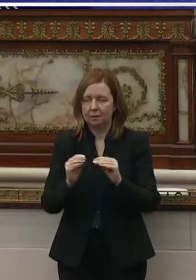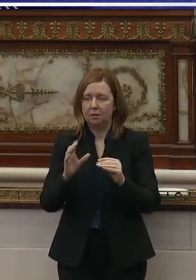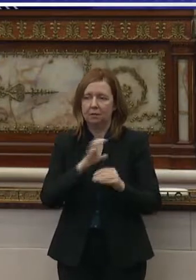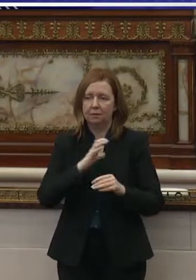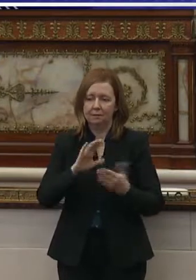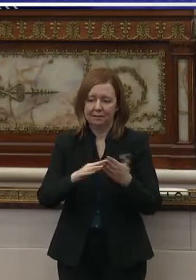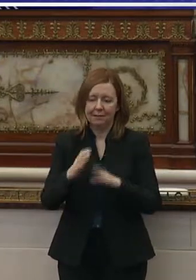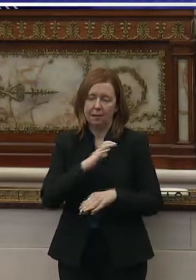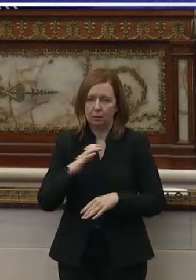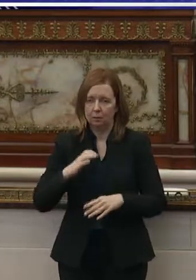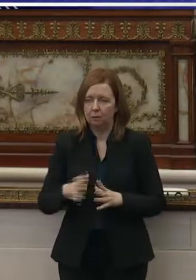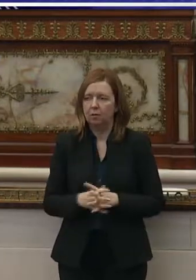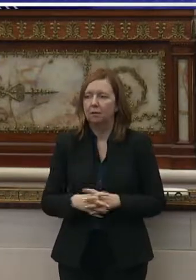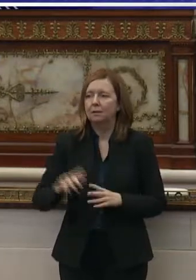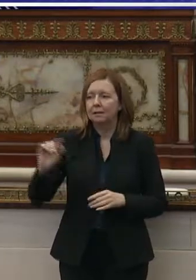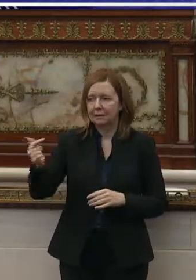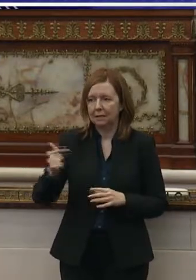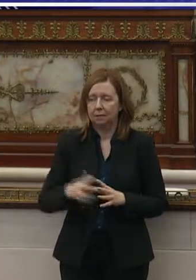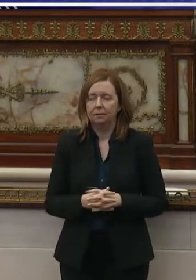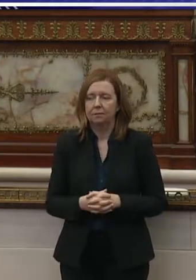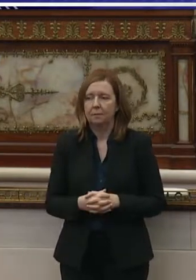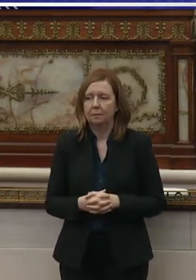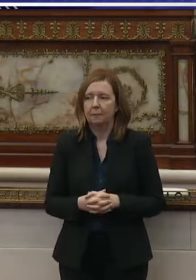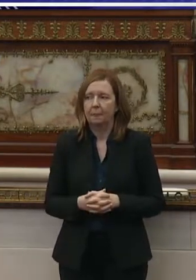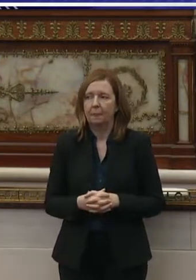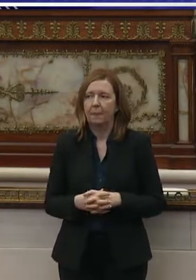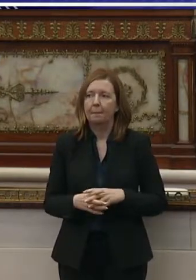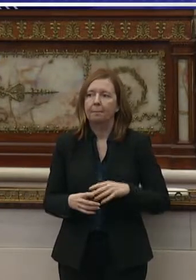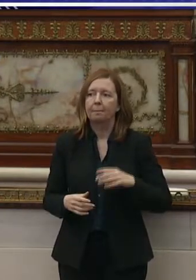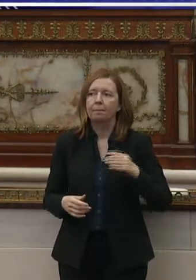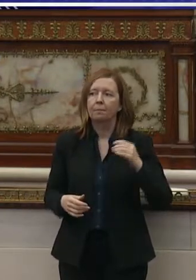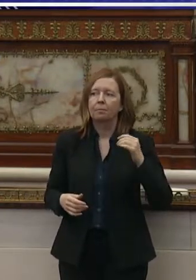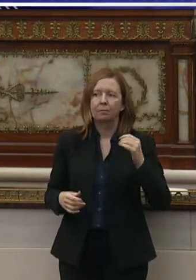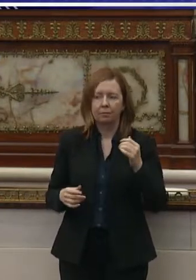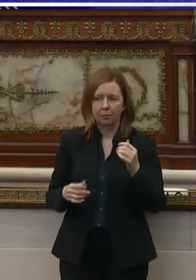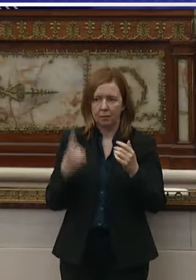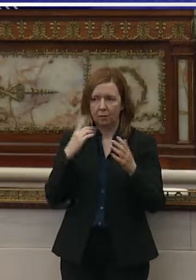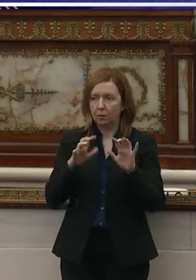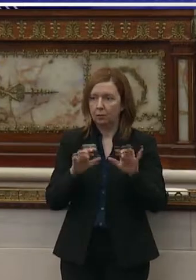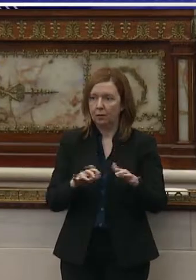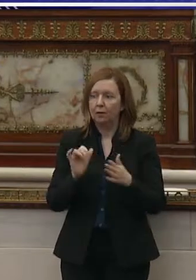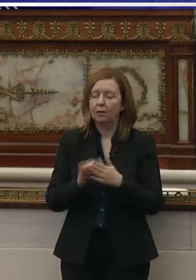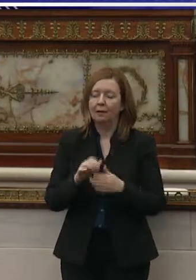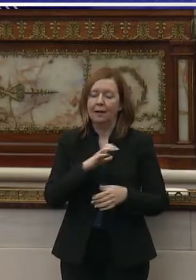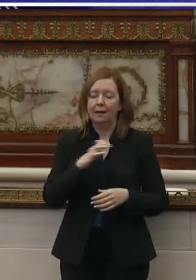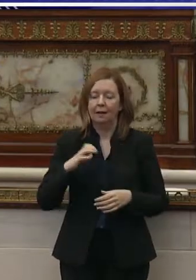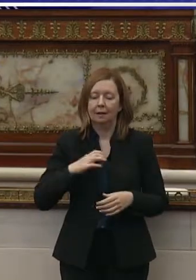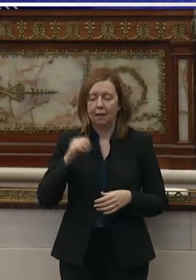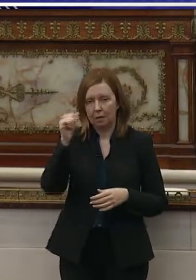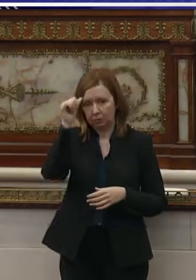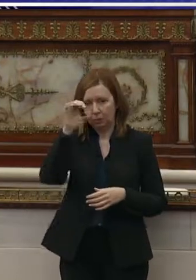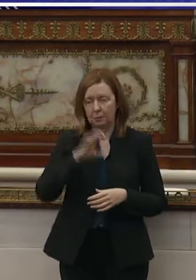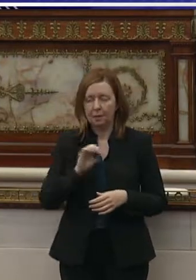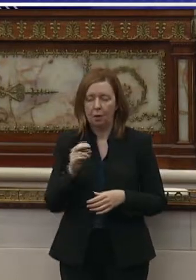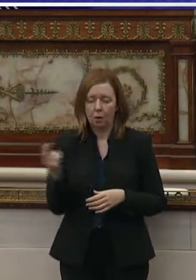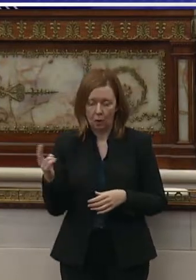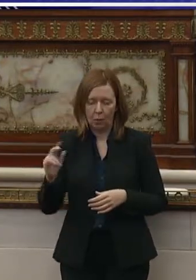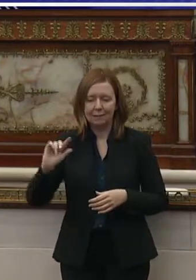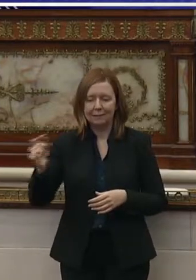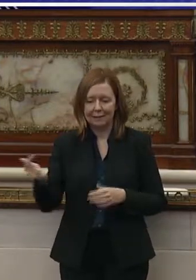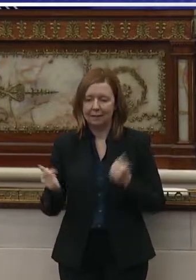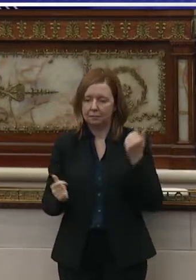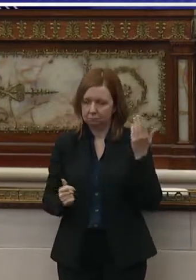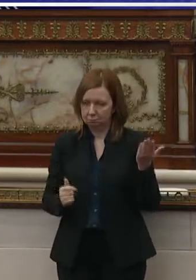Council. Second. I want to note for the record that Councilman David O has seconded the